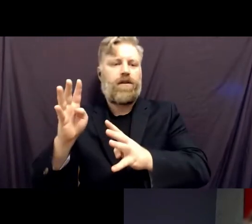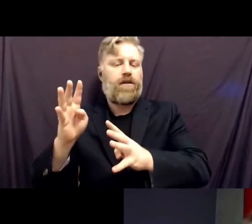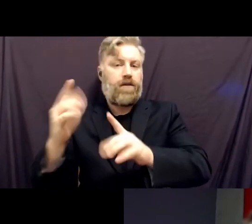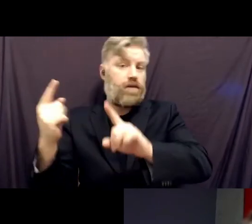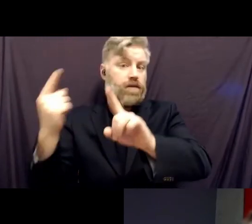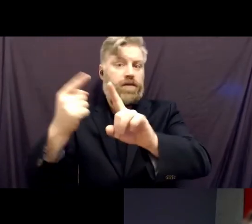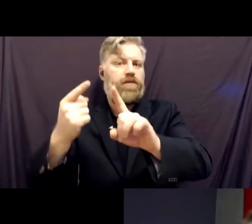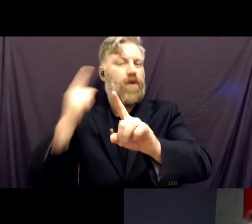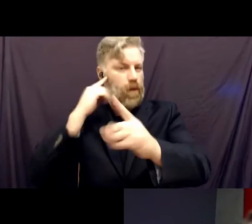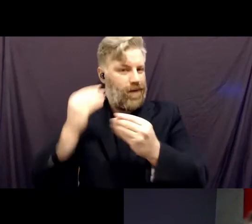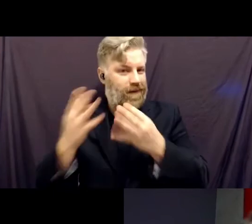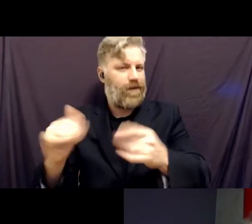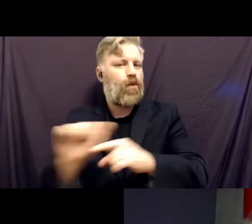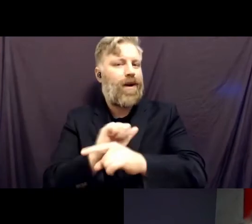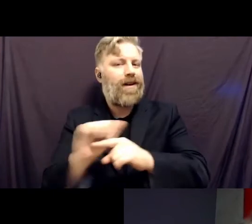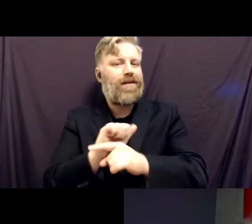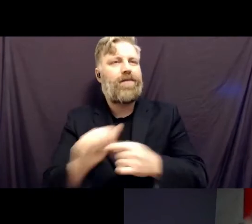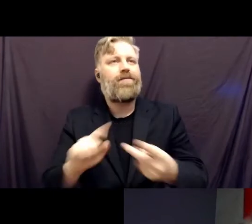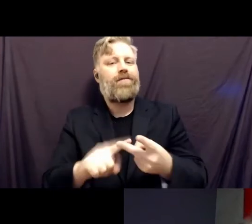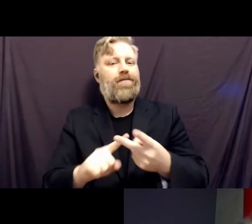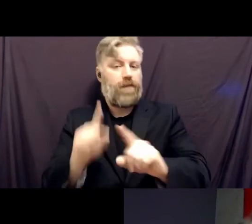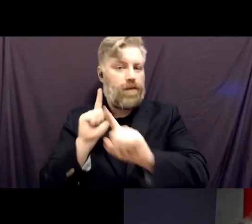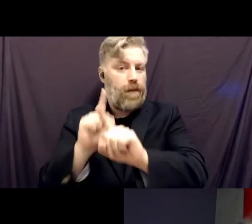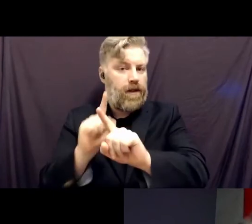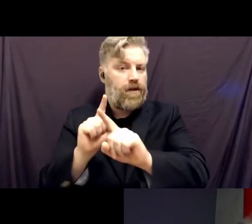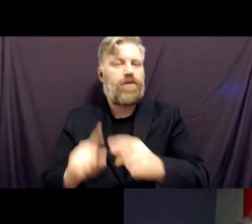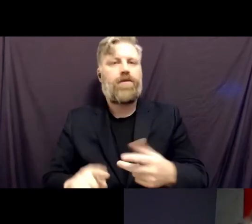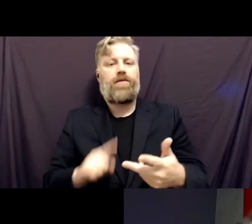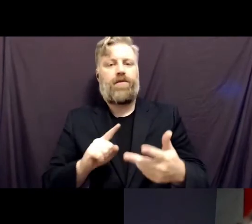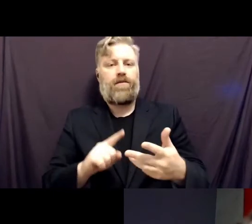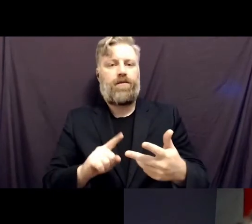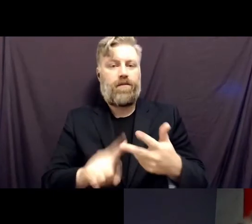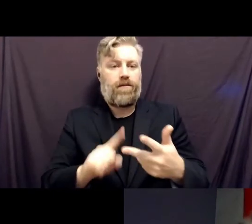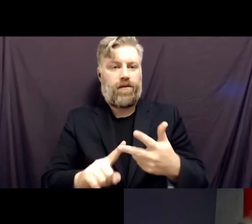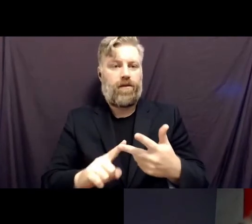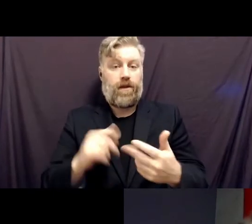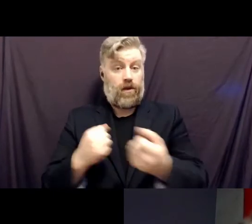receive training, mentoring, tailored support,